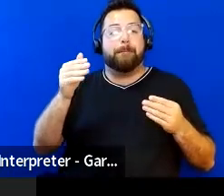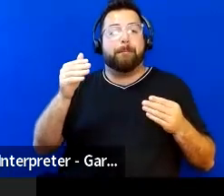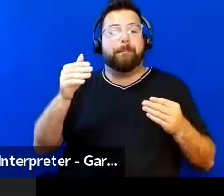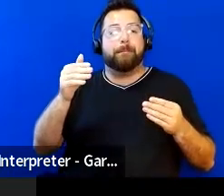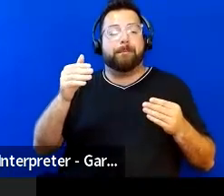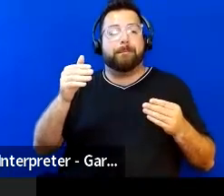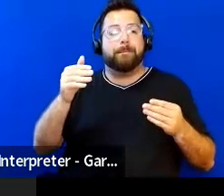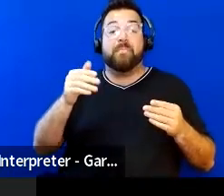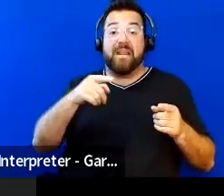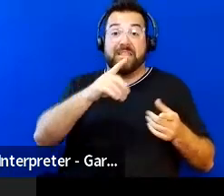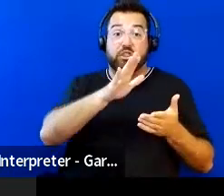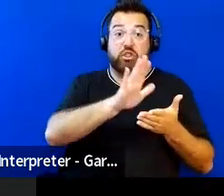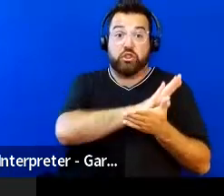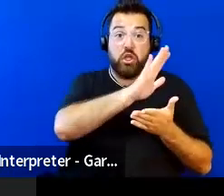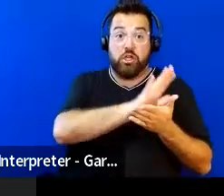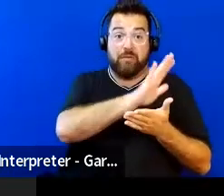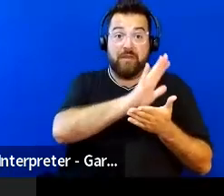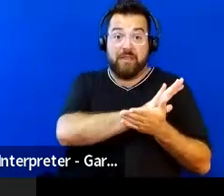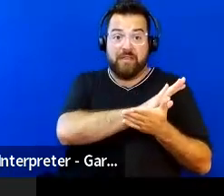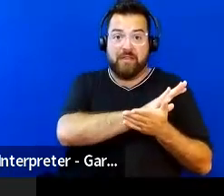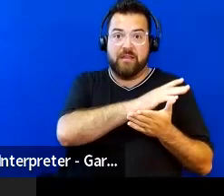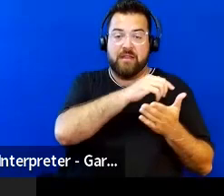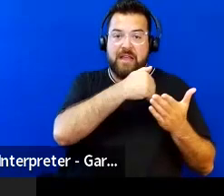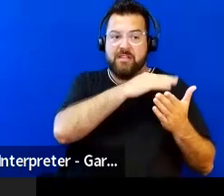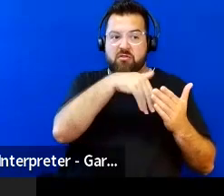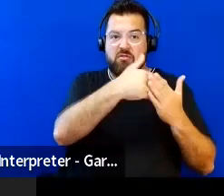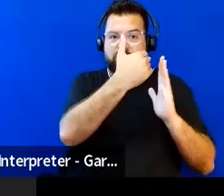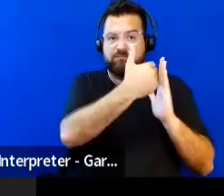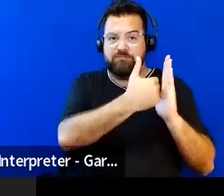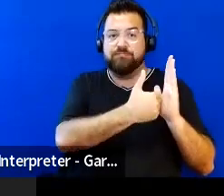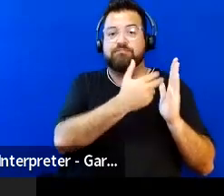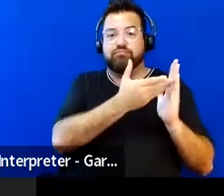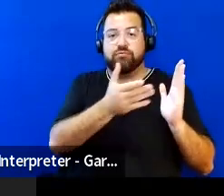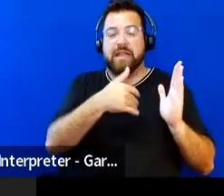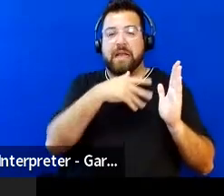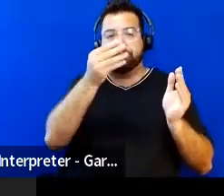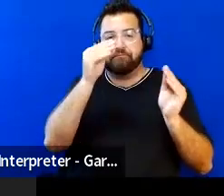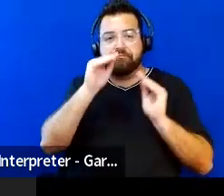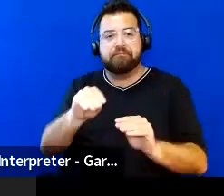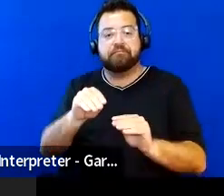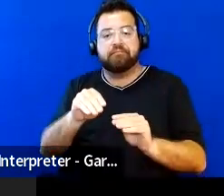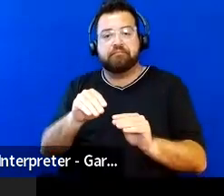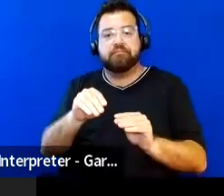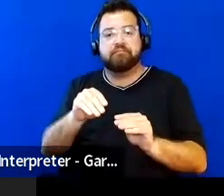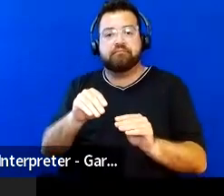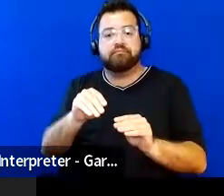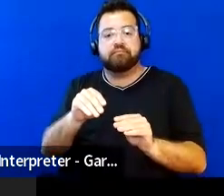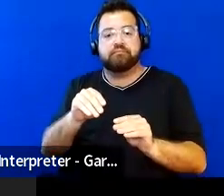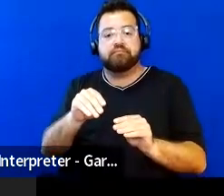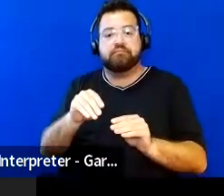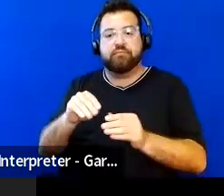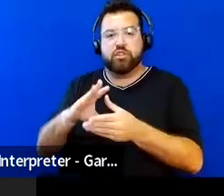this document for you in. It's just a Word document. I'm going to put it into